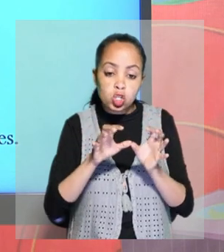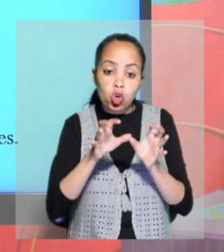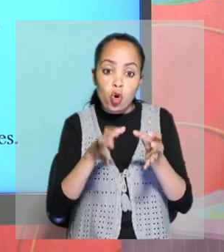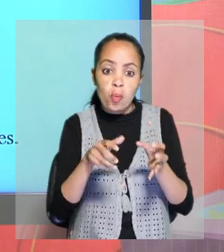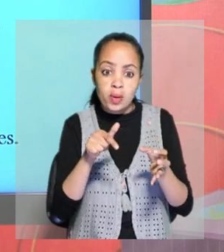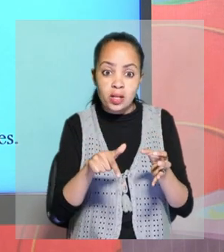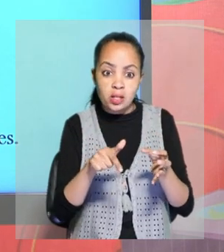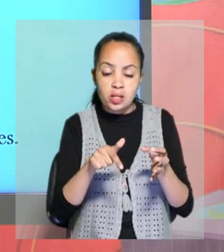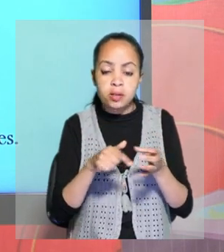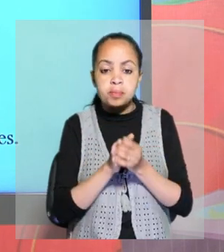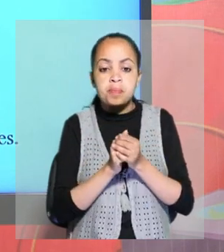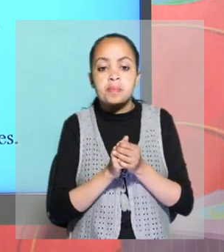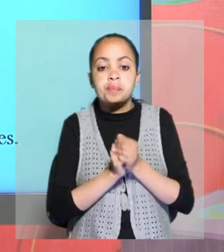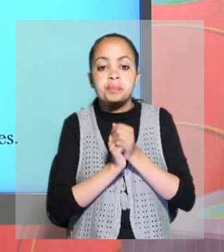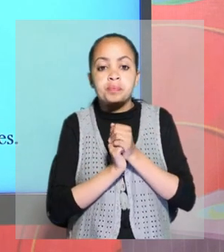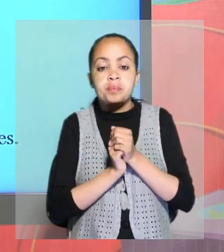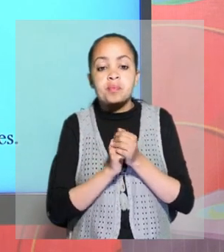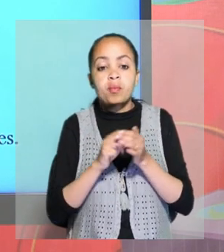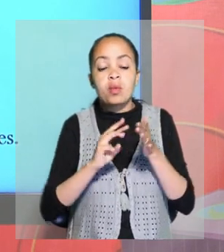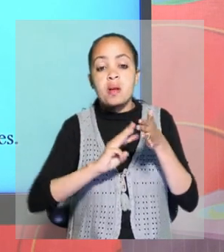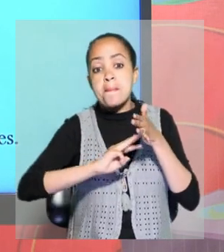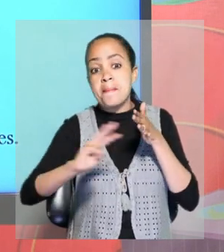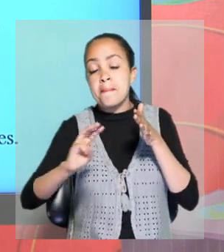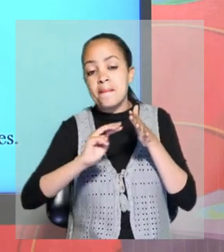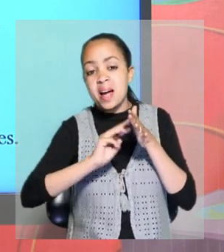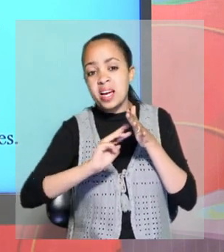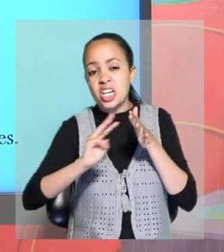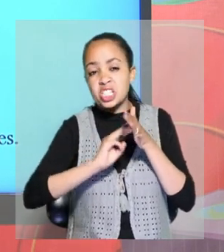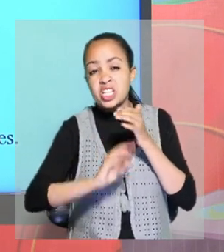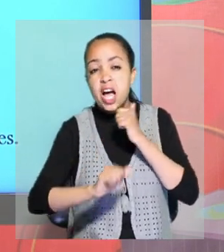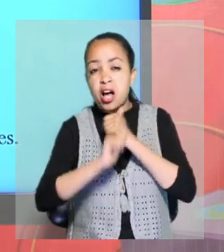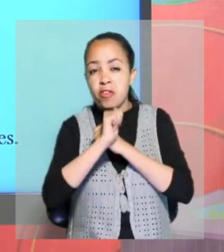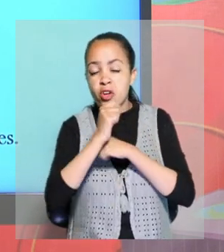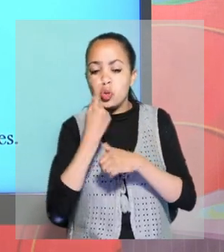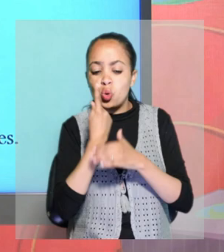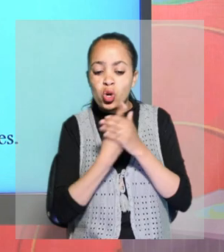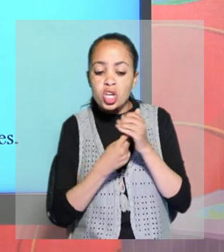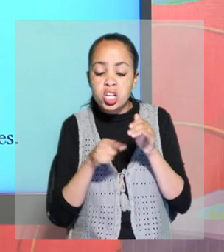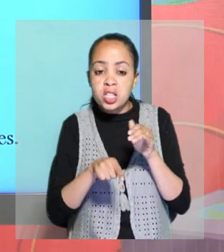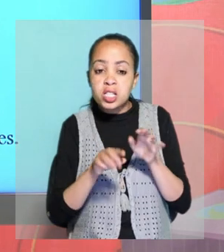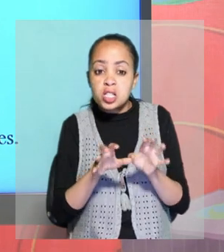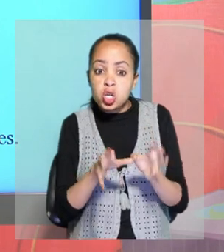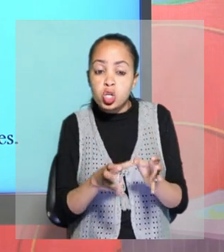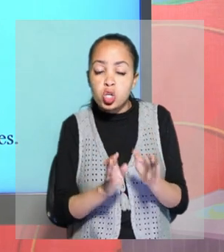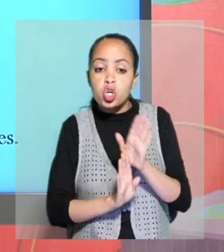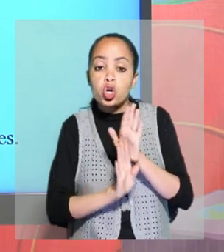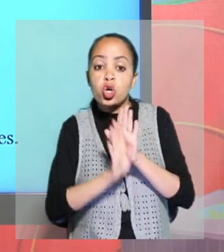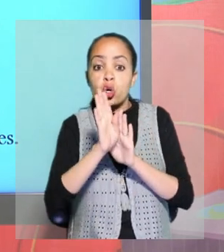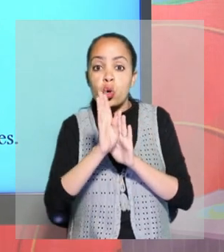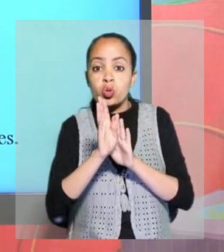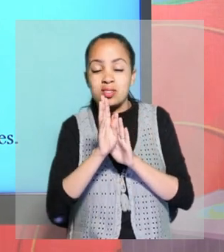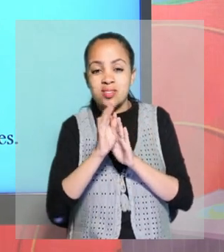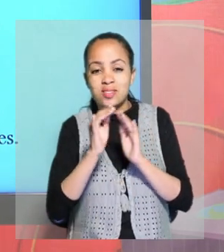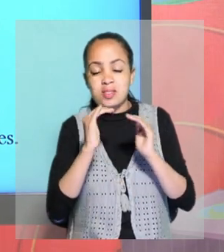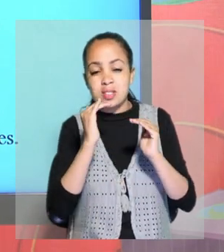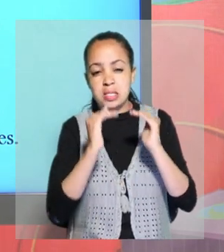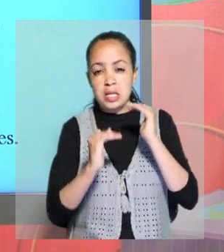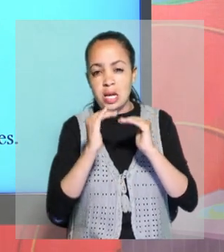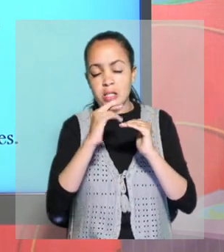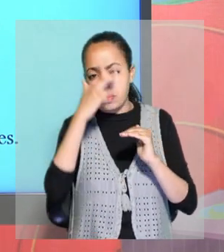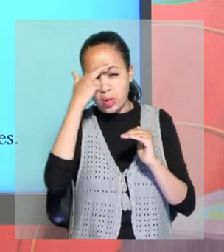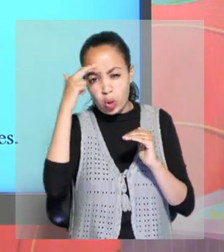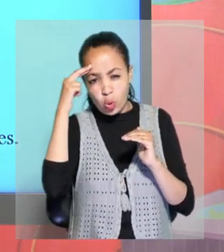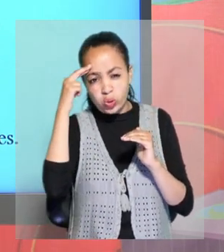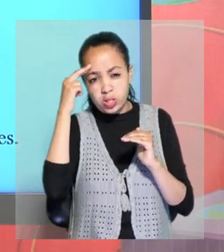size. Whereas migration can affect only local population growth or population size.